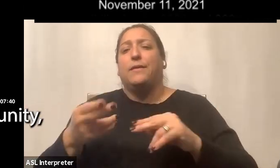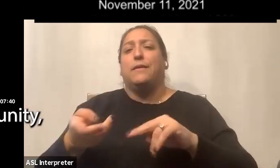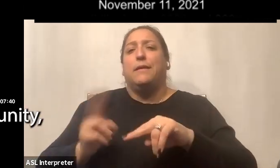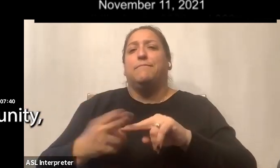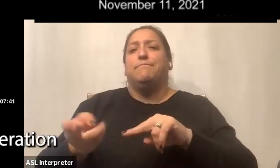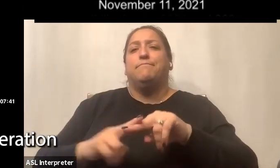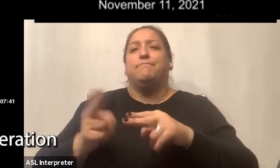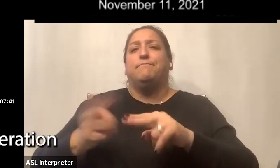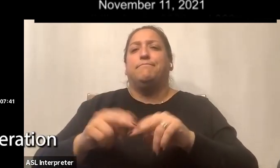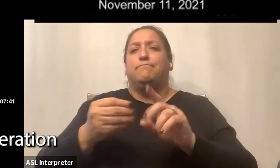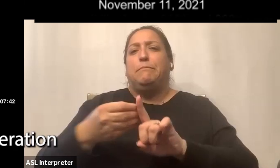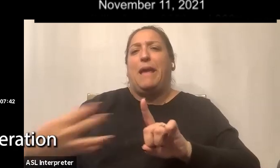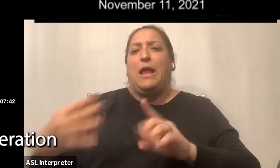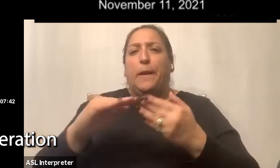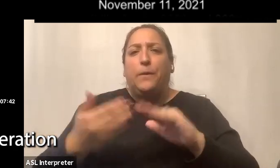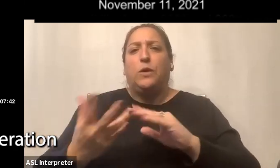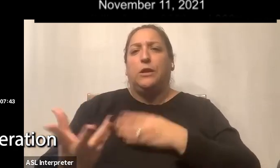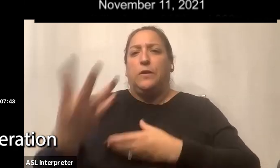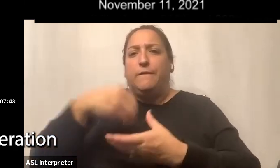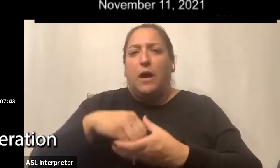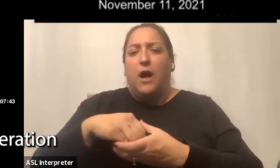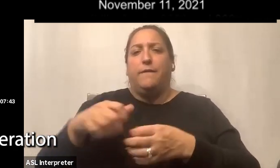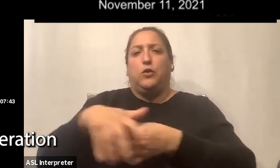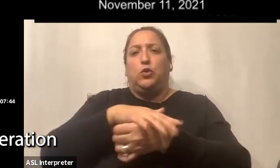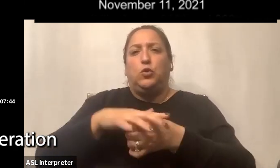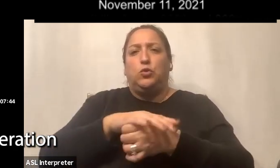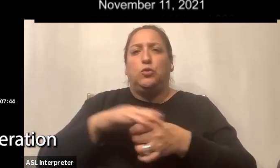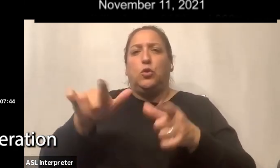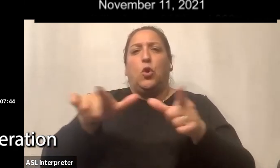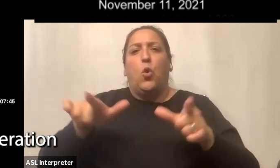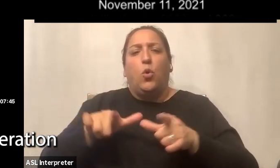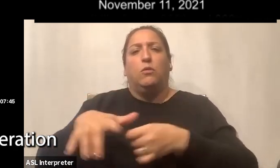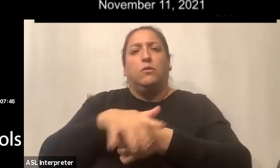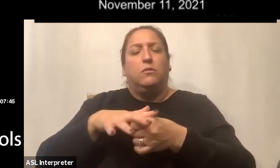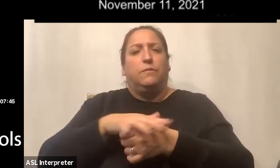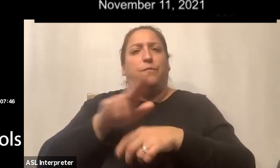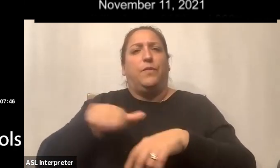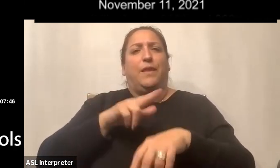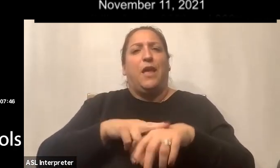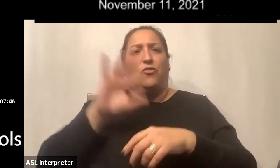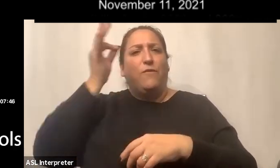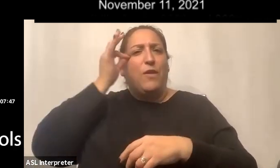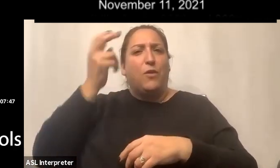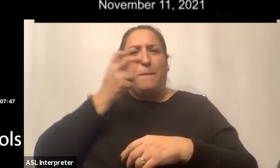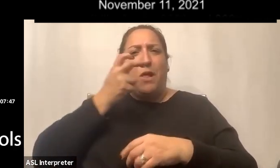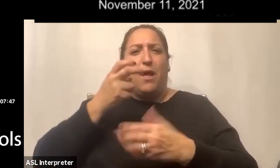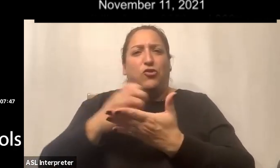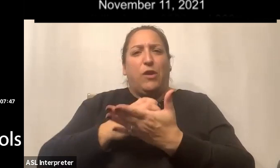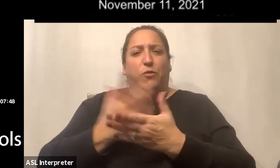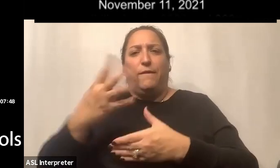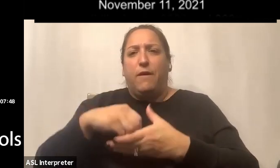community, being able to involve local, say, National Federation of the Blind chapters